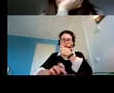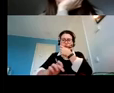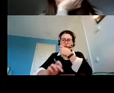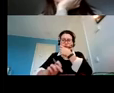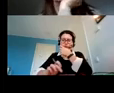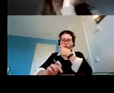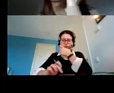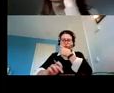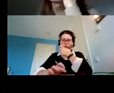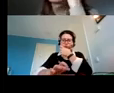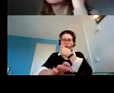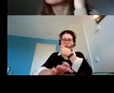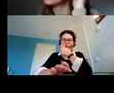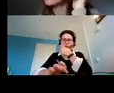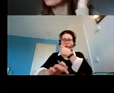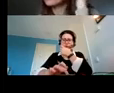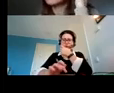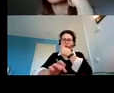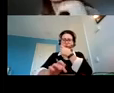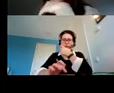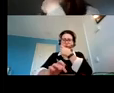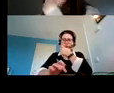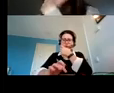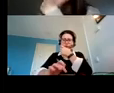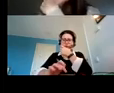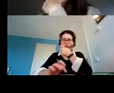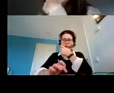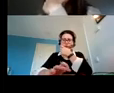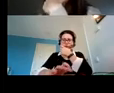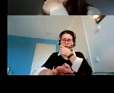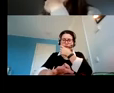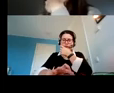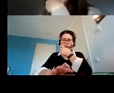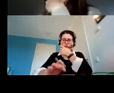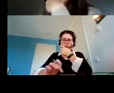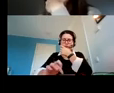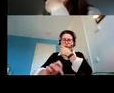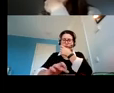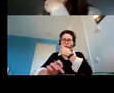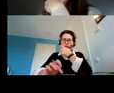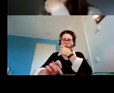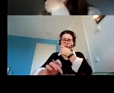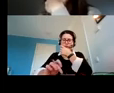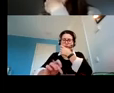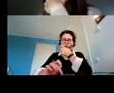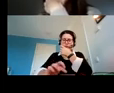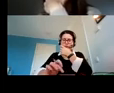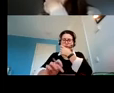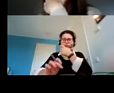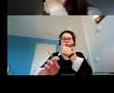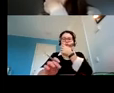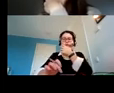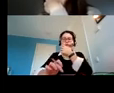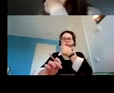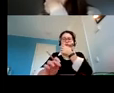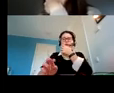of enterprises in the Italian industrial sector. So there is also this other measure,